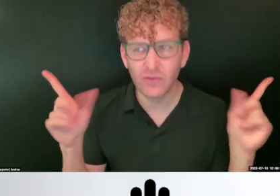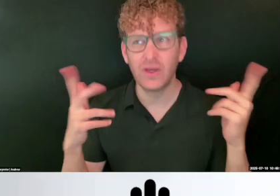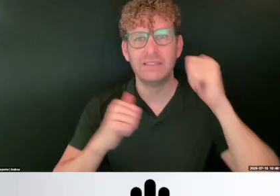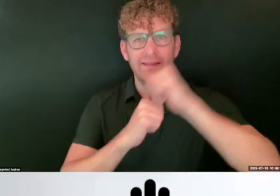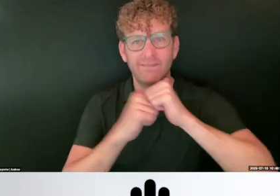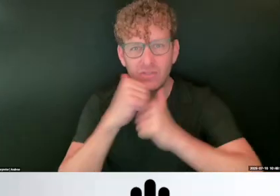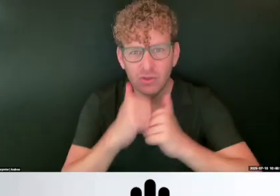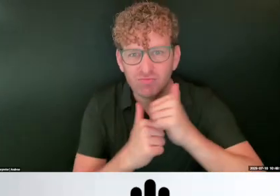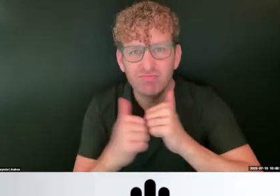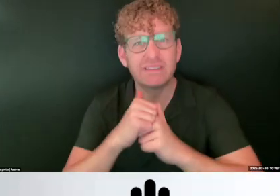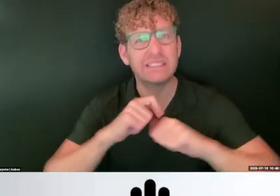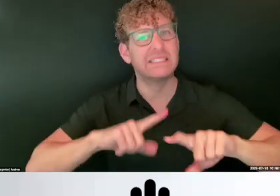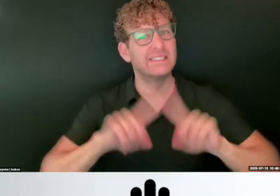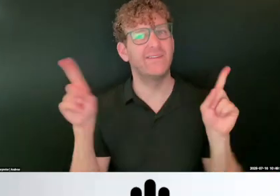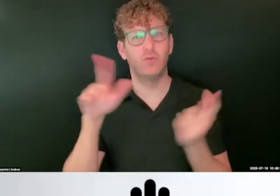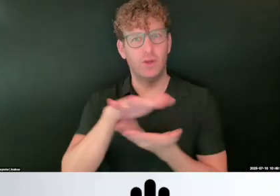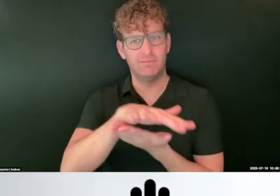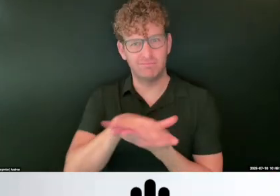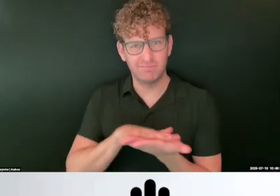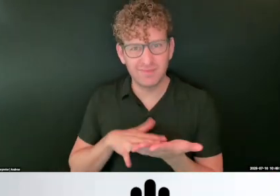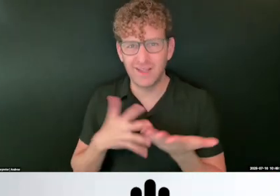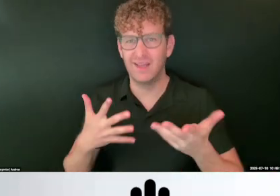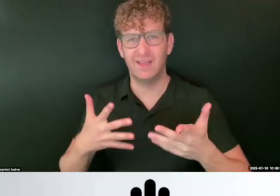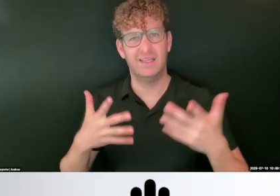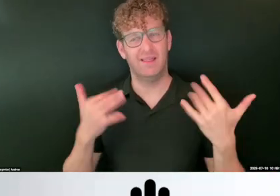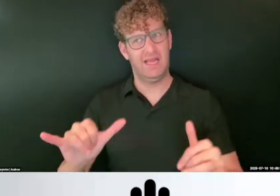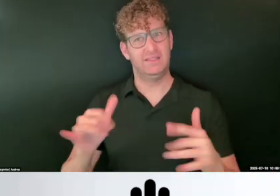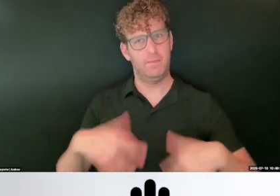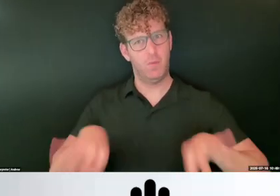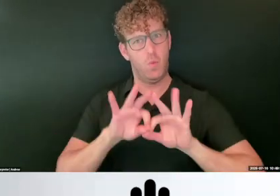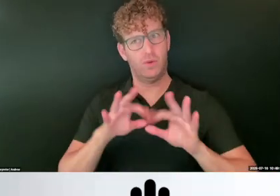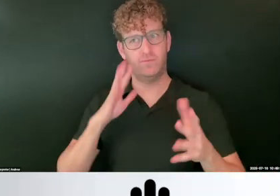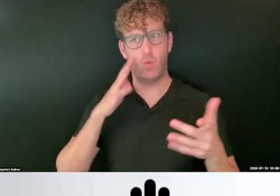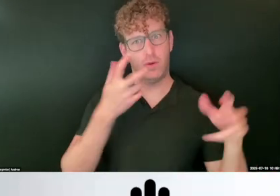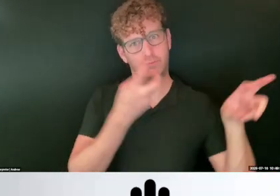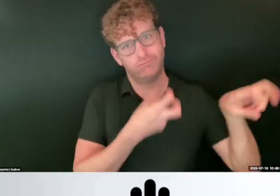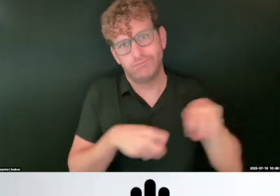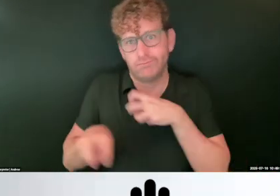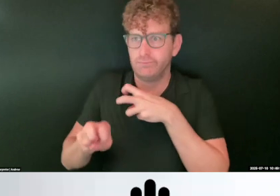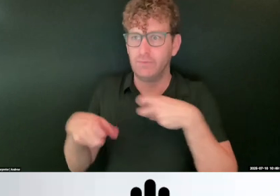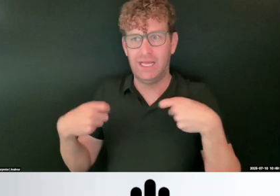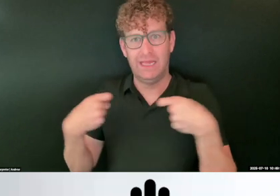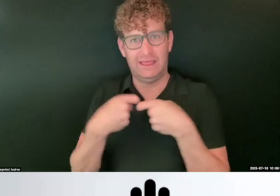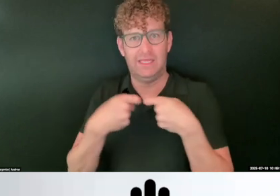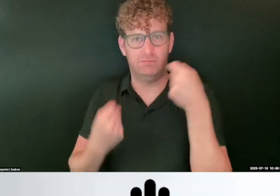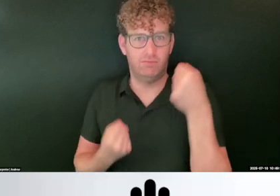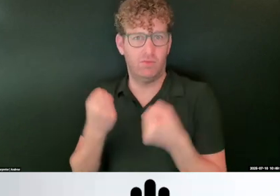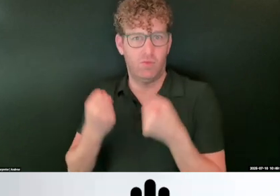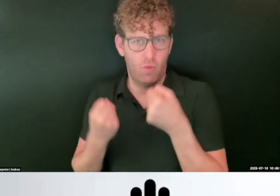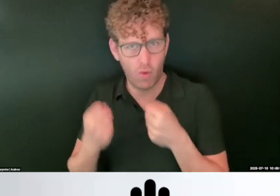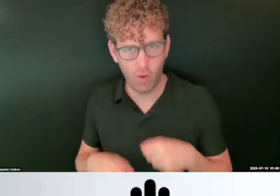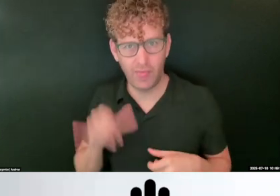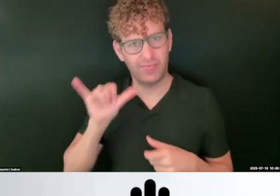adoption, and then the unique struggles that rural and tribal communities face when it comes to EV infrastructure.